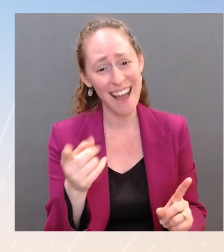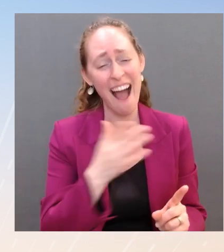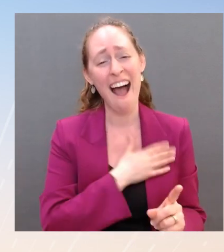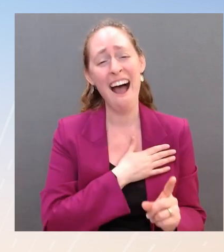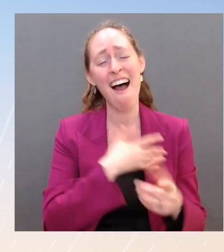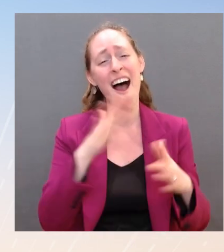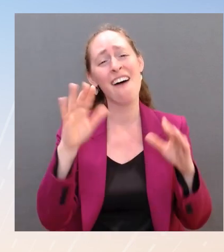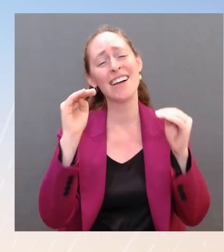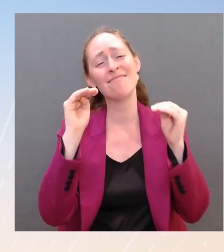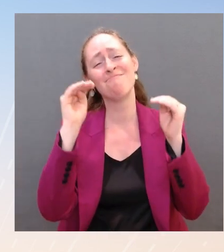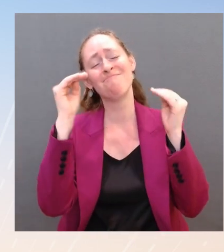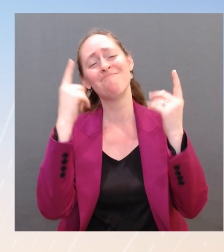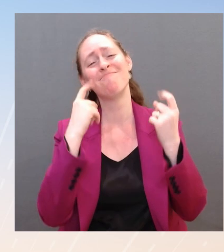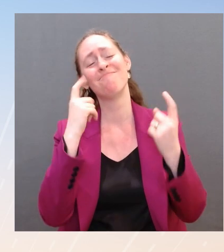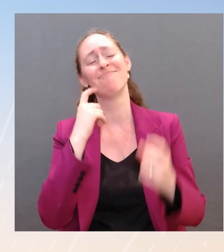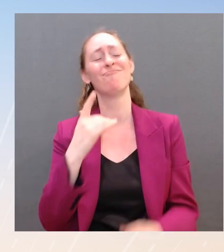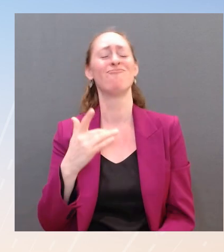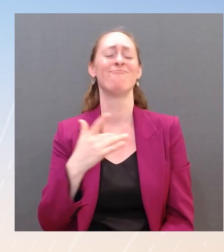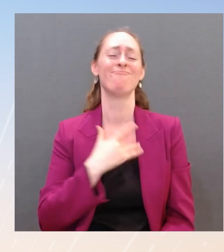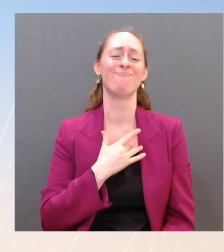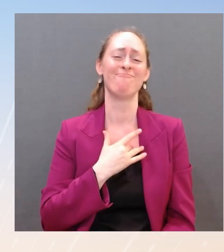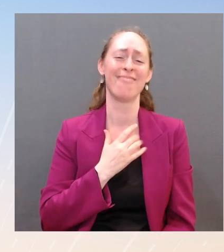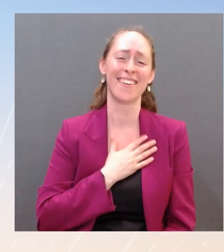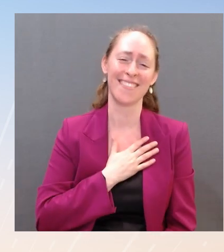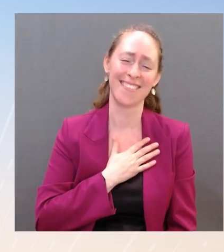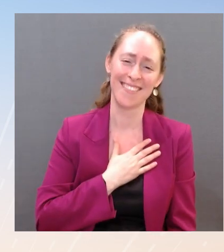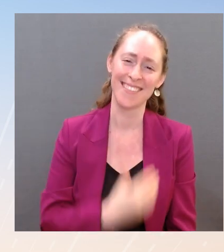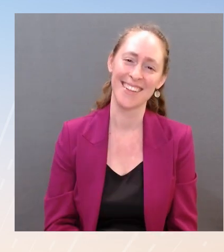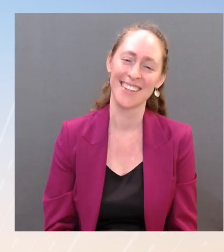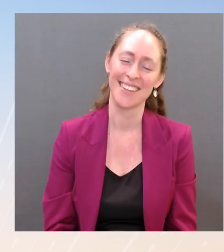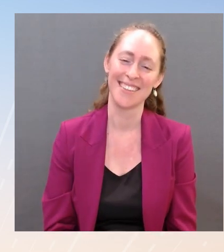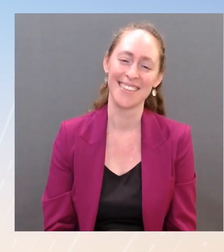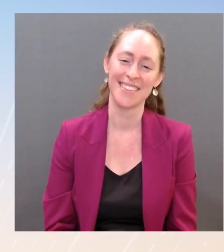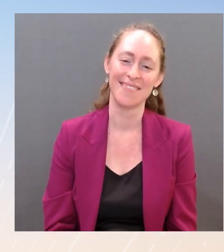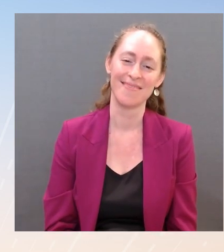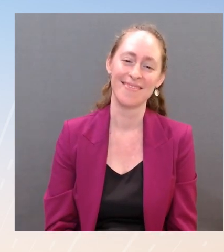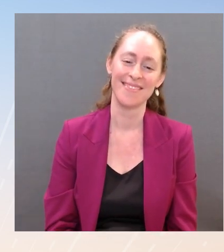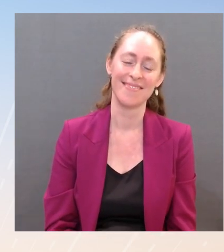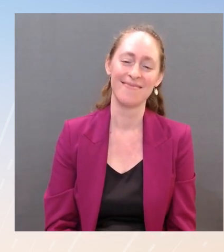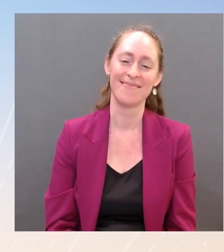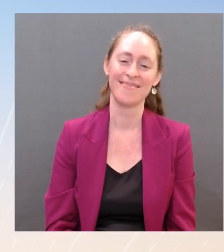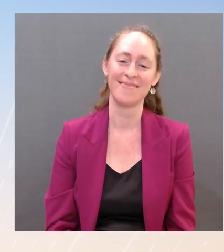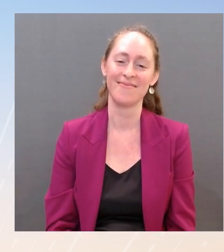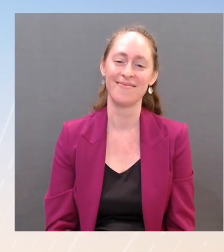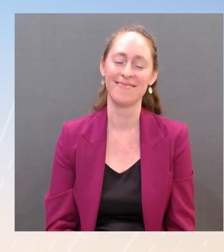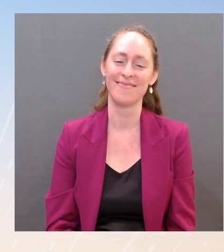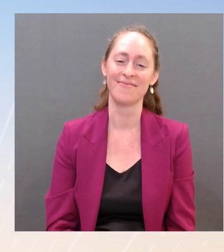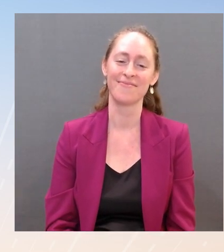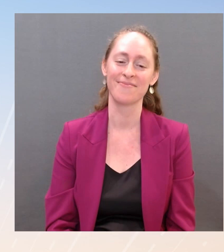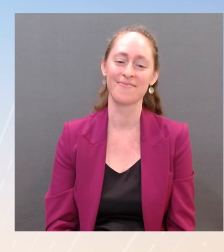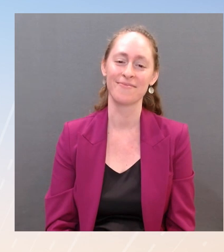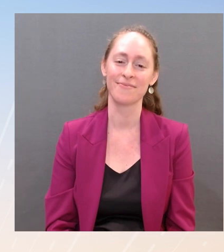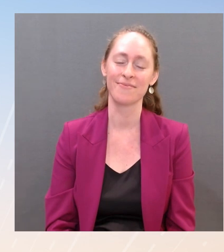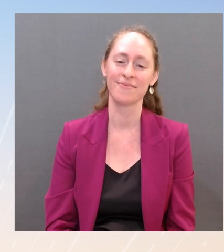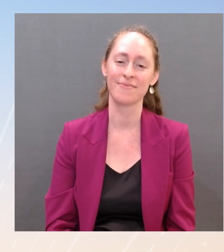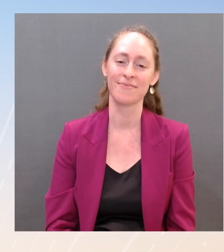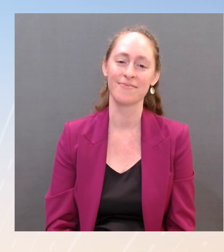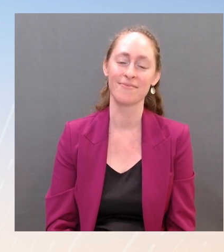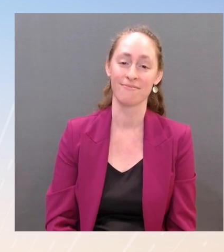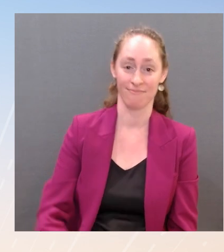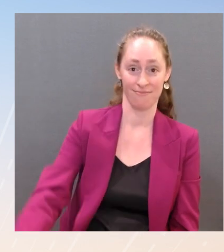And all of you on this stage and in our audience are here today because you too have